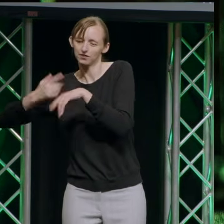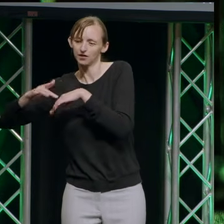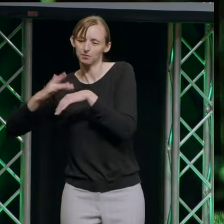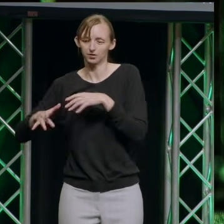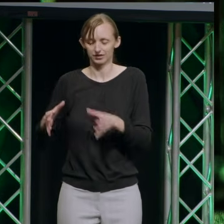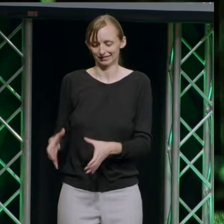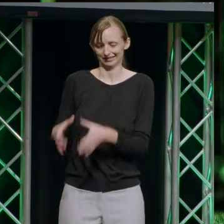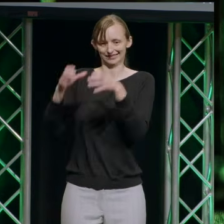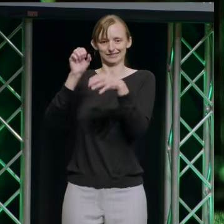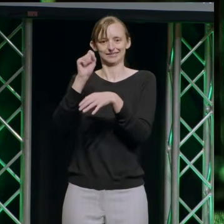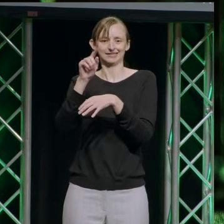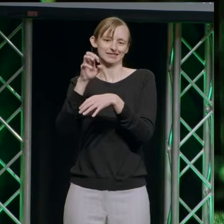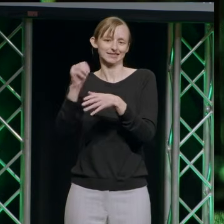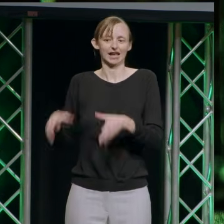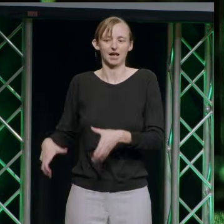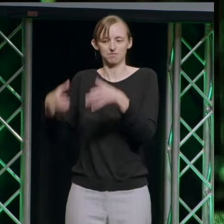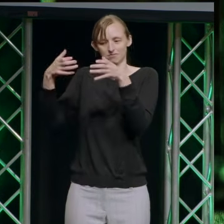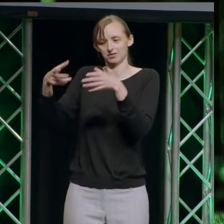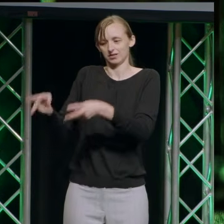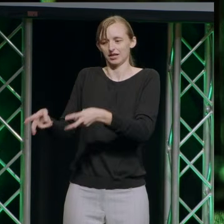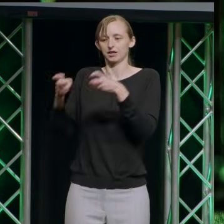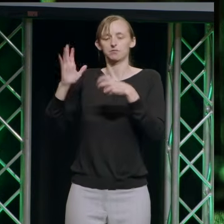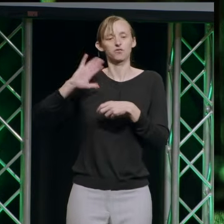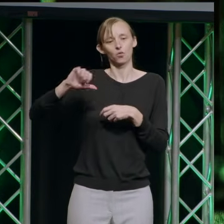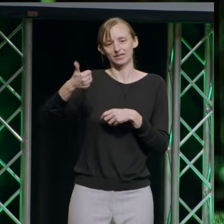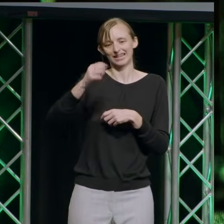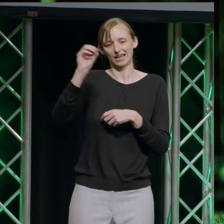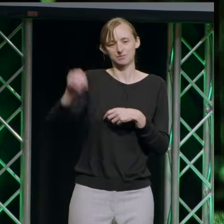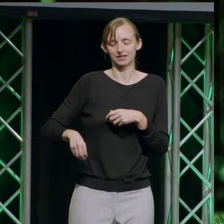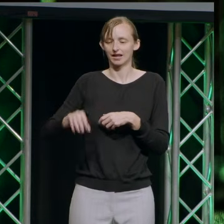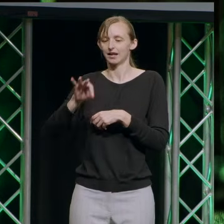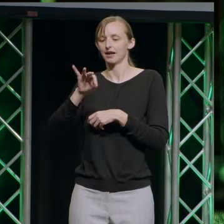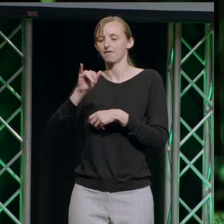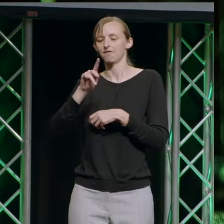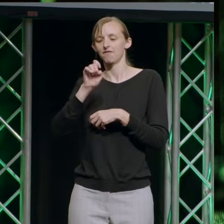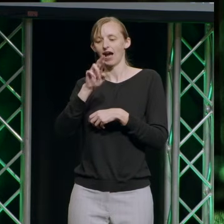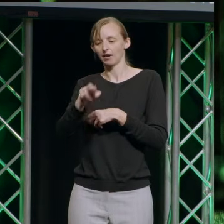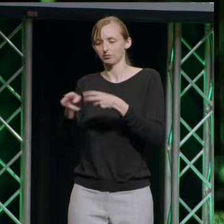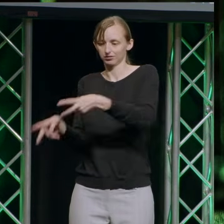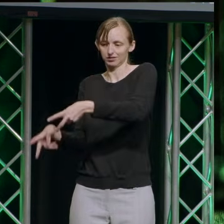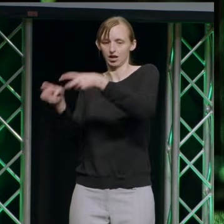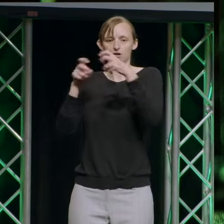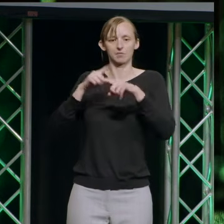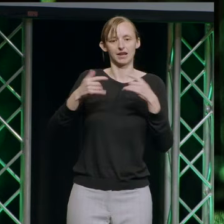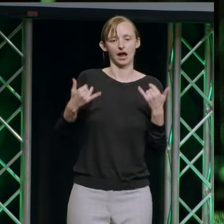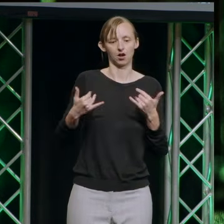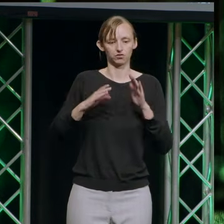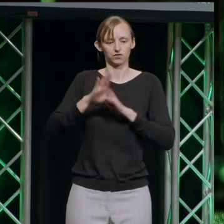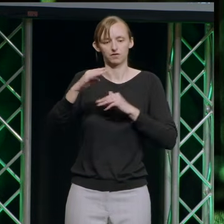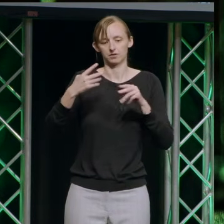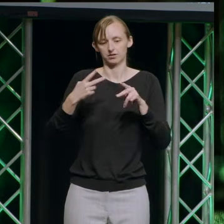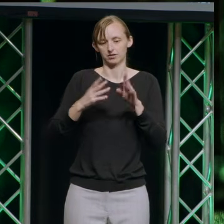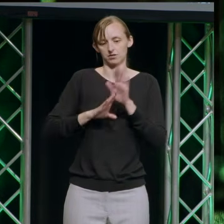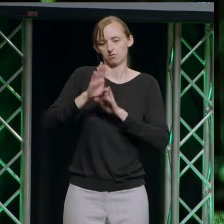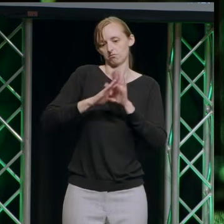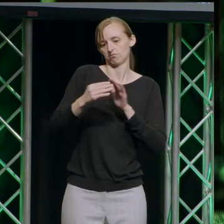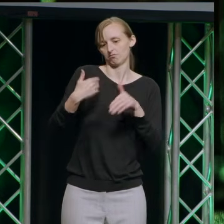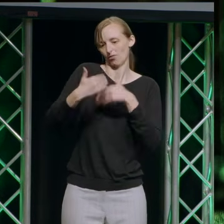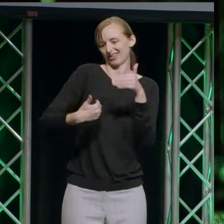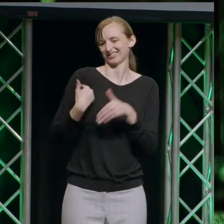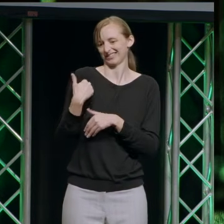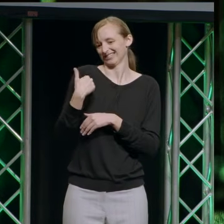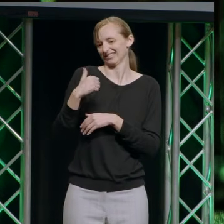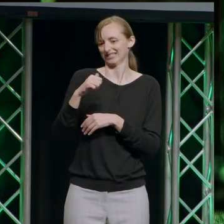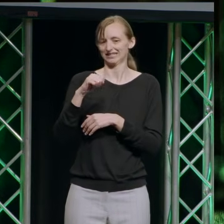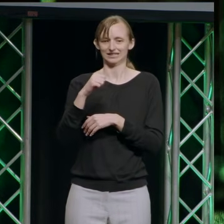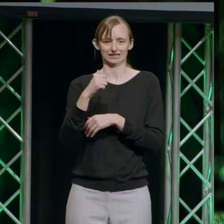And initially we were using 10%, so we'd extract the fibers. But now we've developed a process over the last 6 months to use 100% of that pseudo